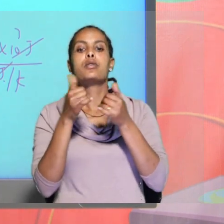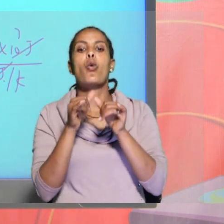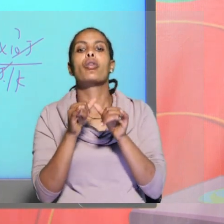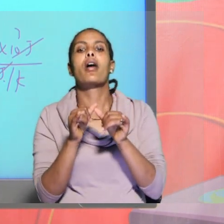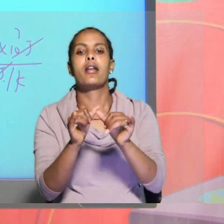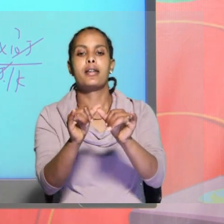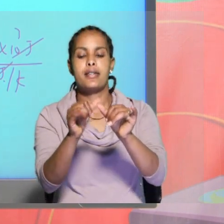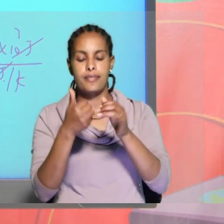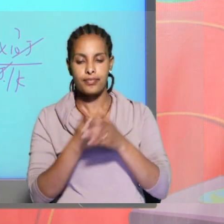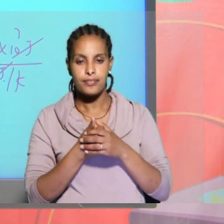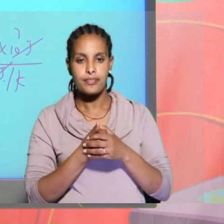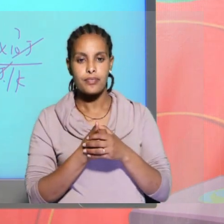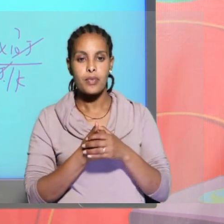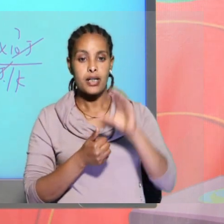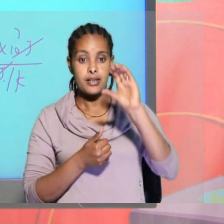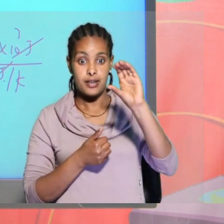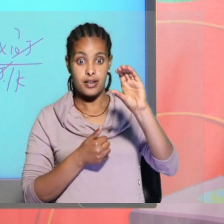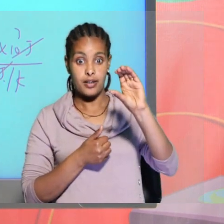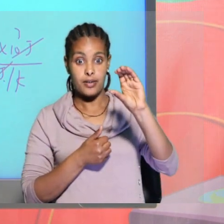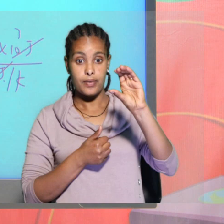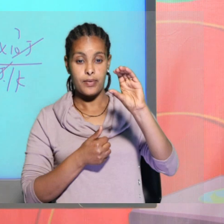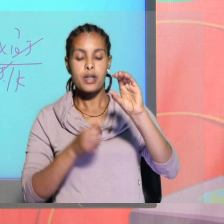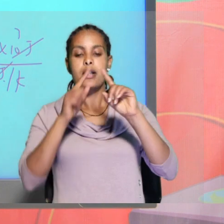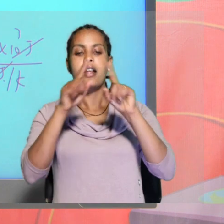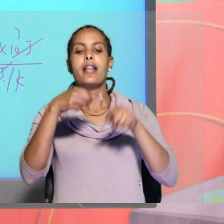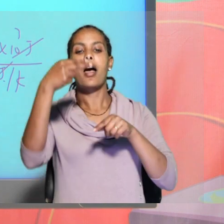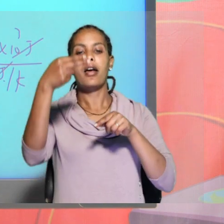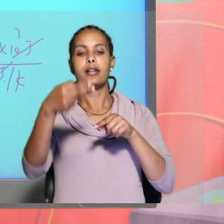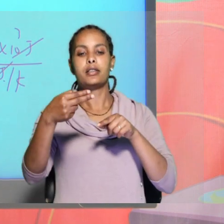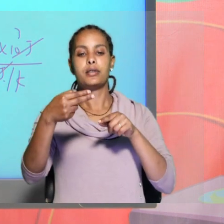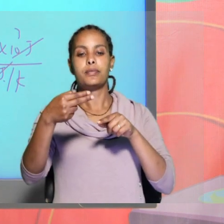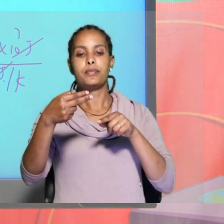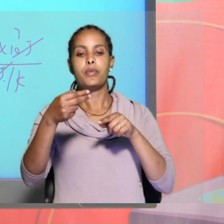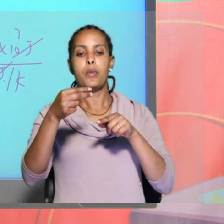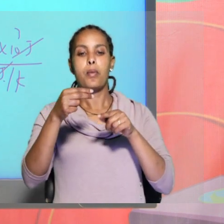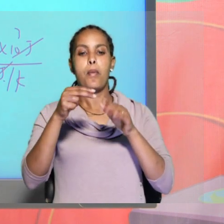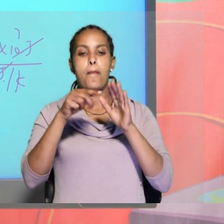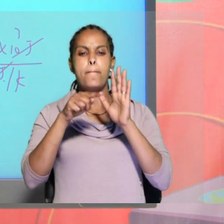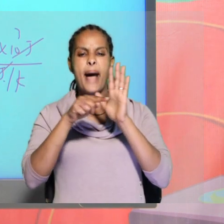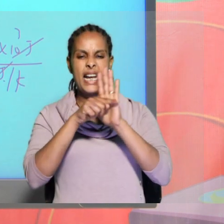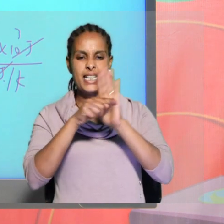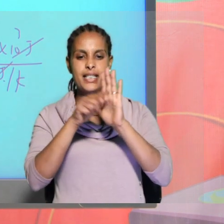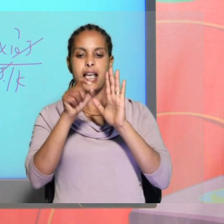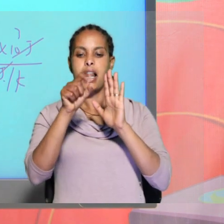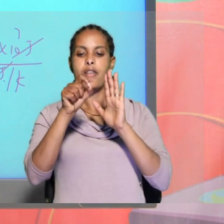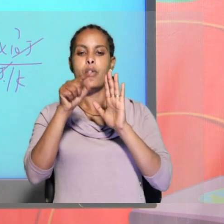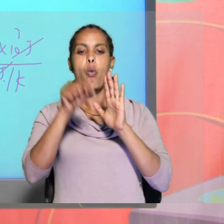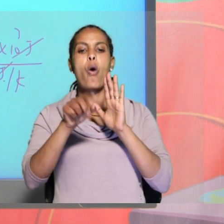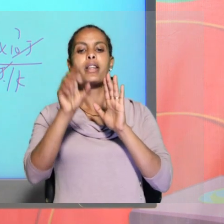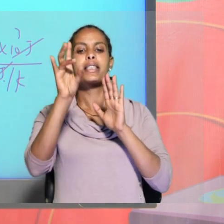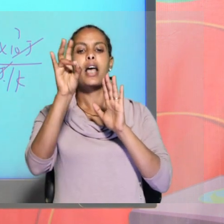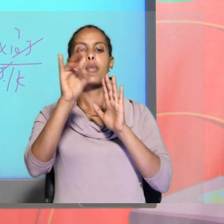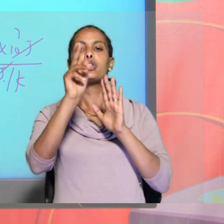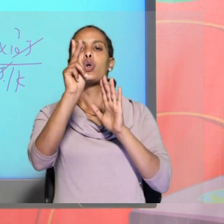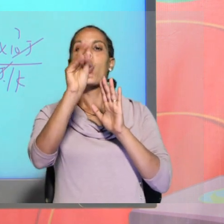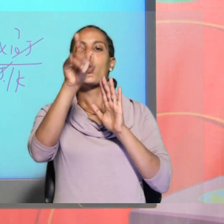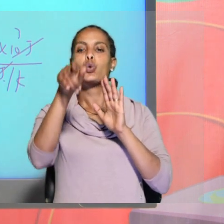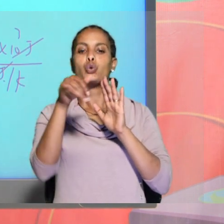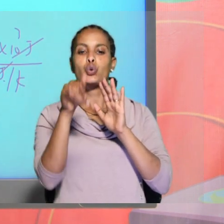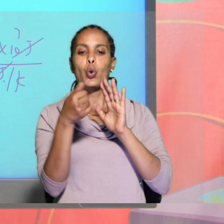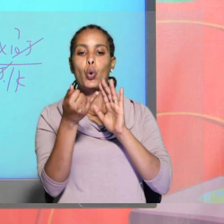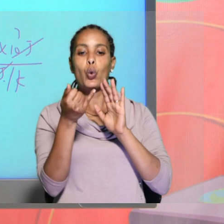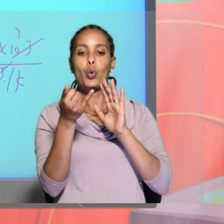spontaneous. C, delta H minus 11.7 kilojoule. Delta S